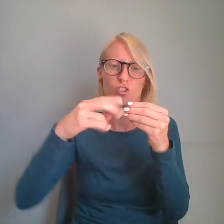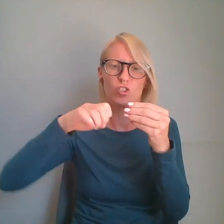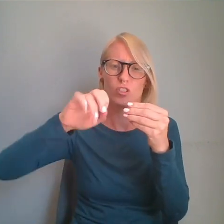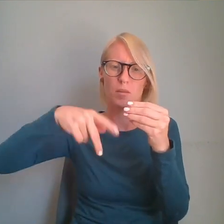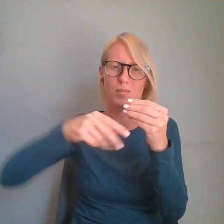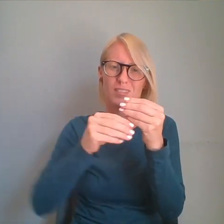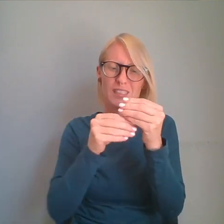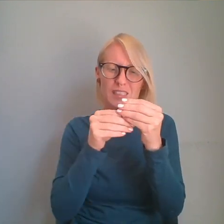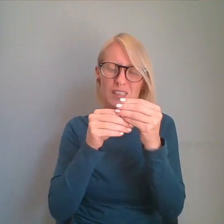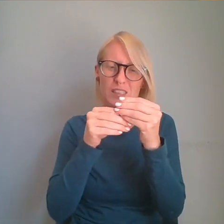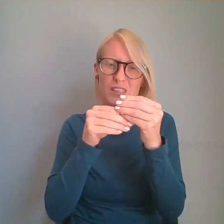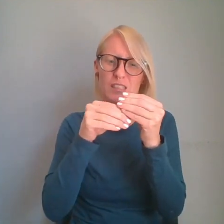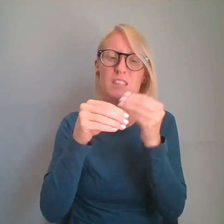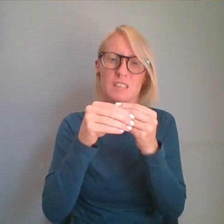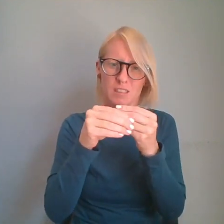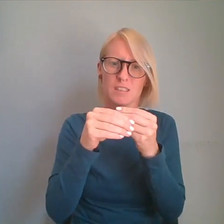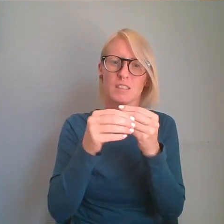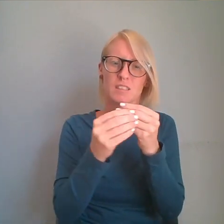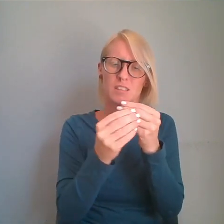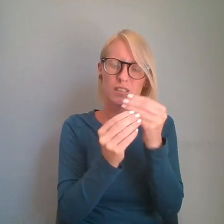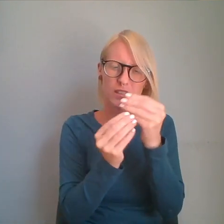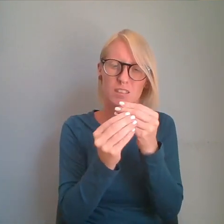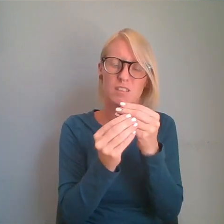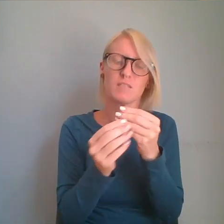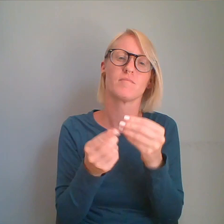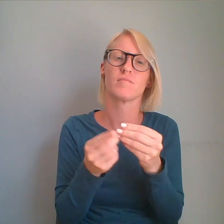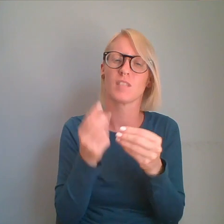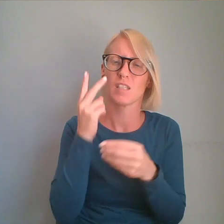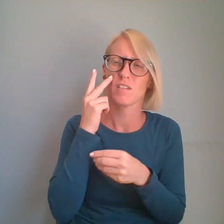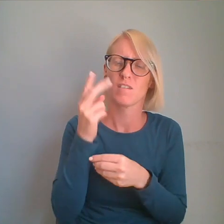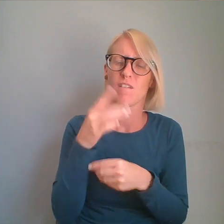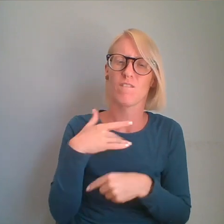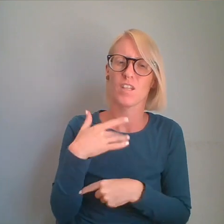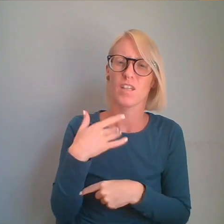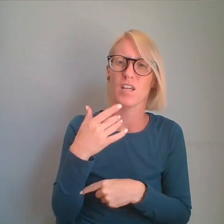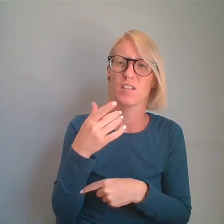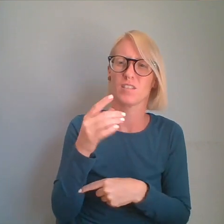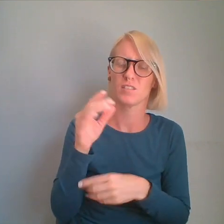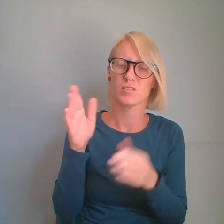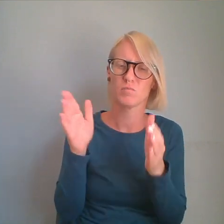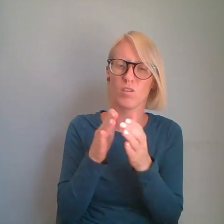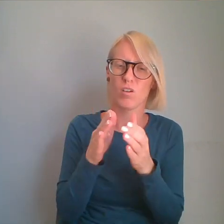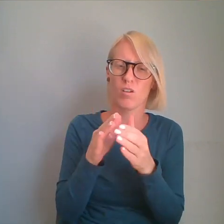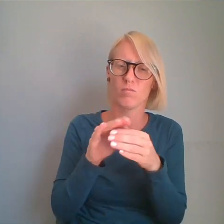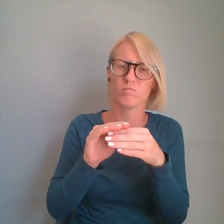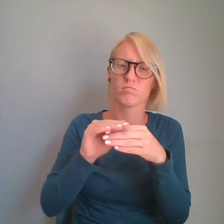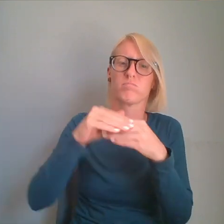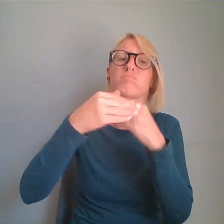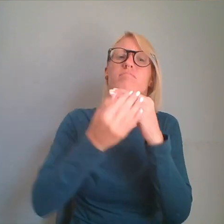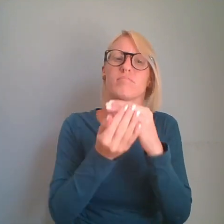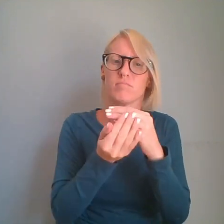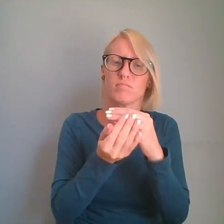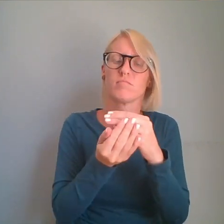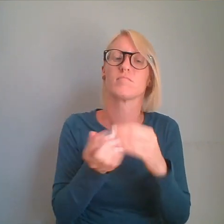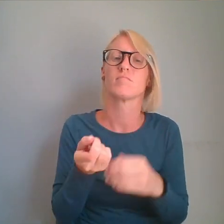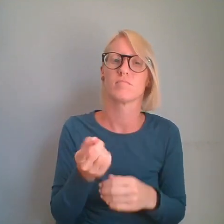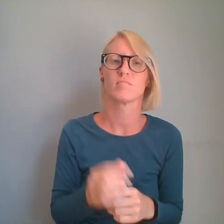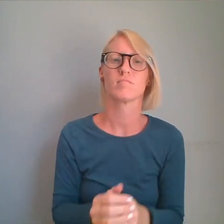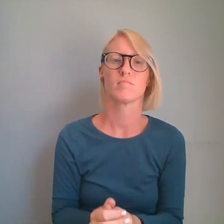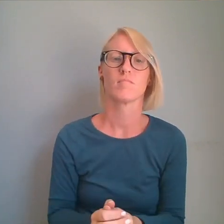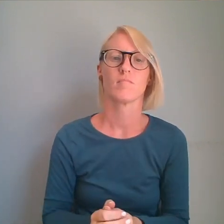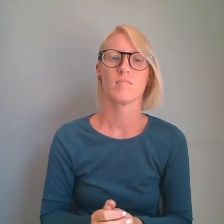right there? Okay, well, there's a small bump right there. So,